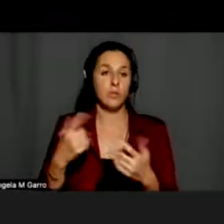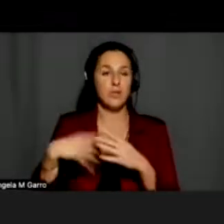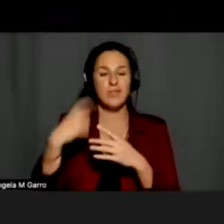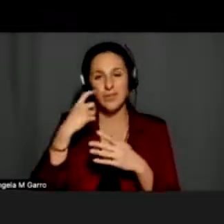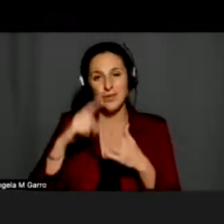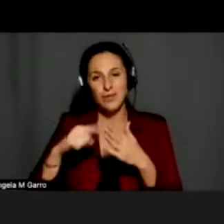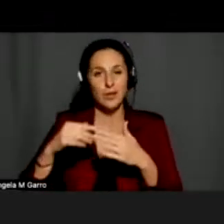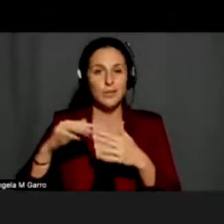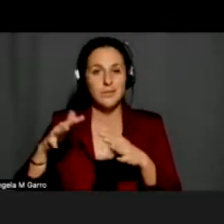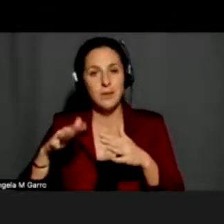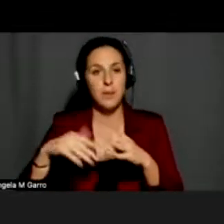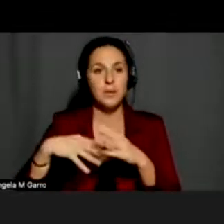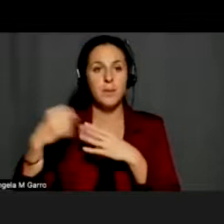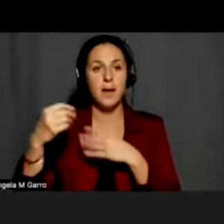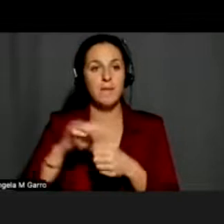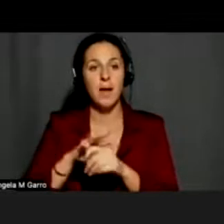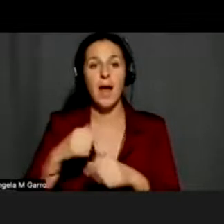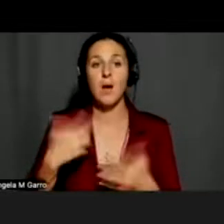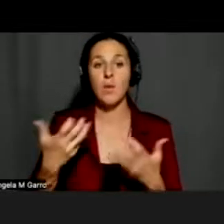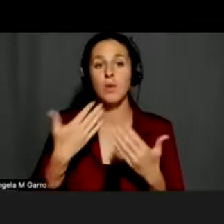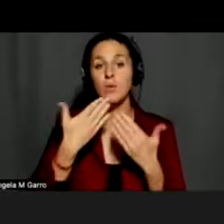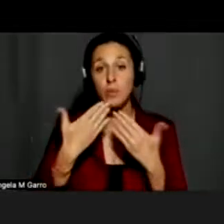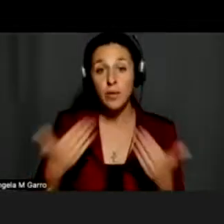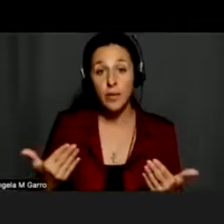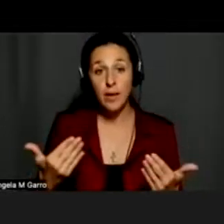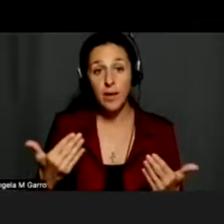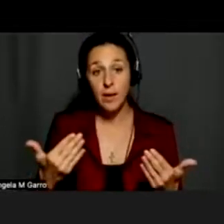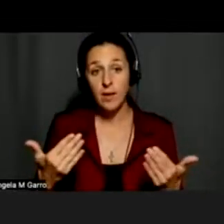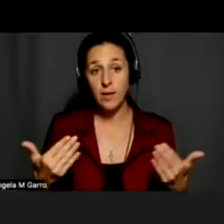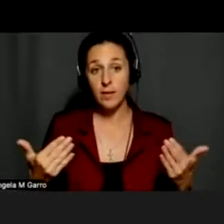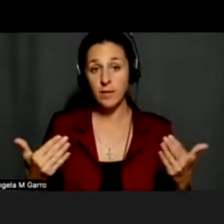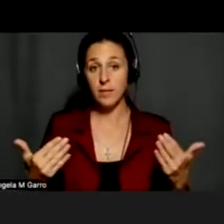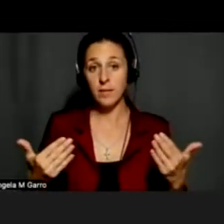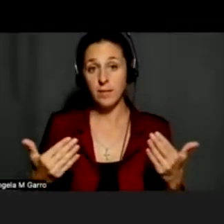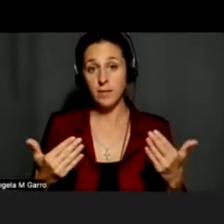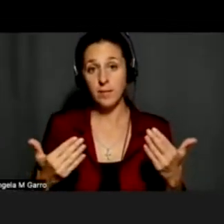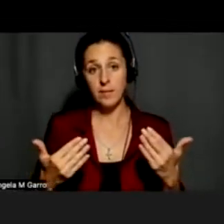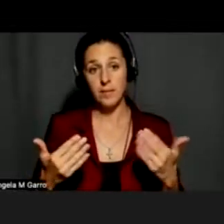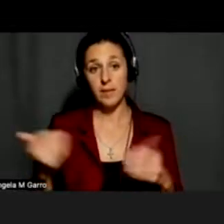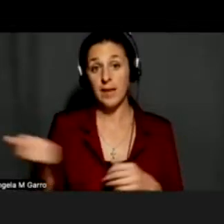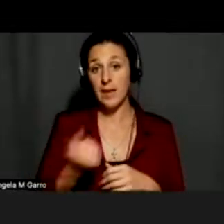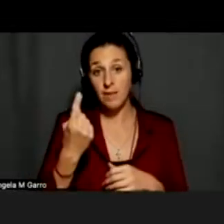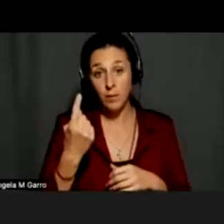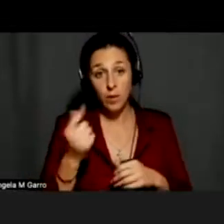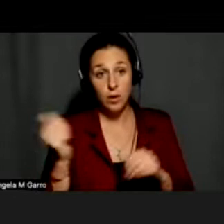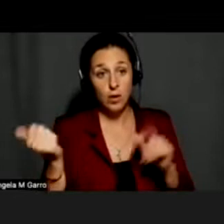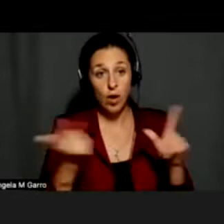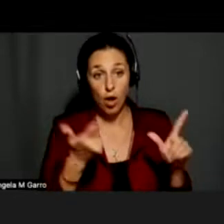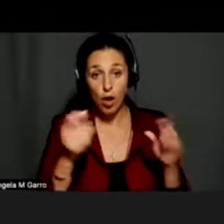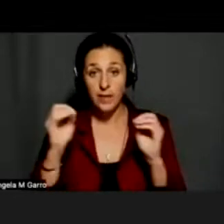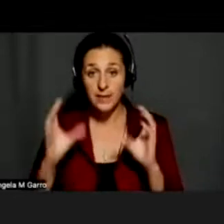I just would like to thank everyone, all the teachers,